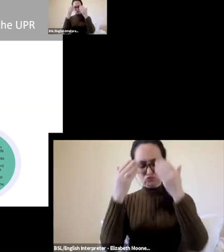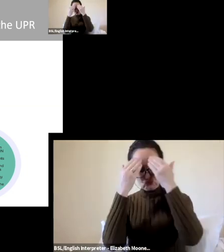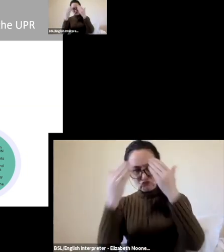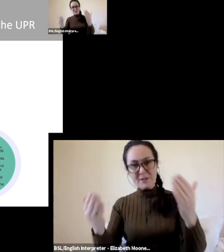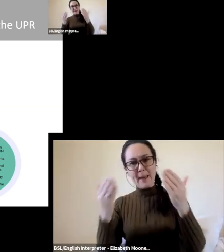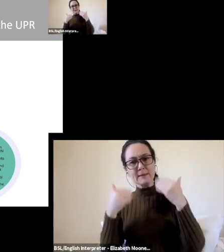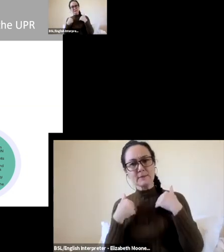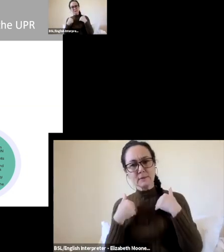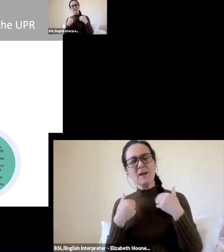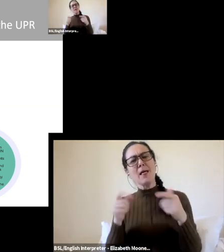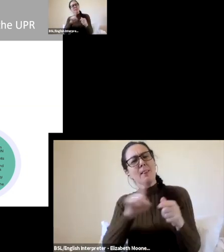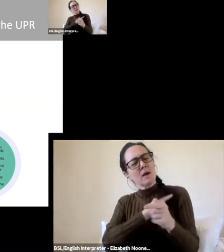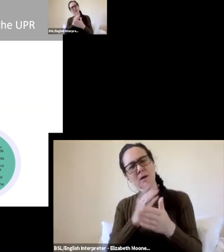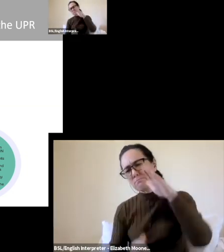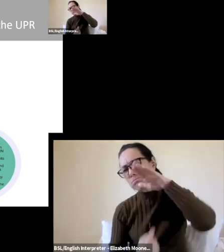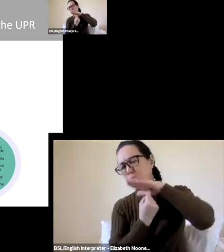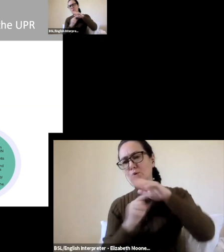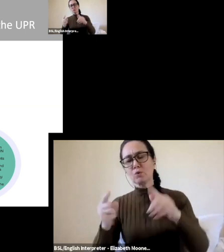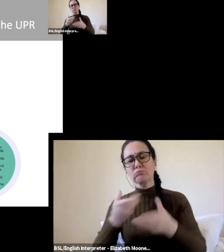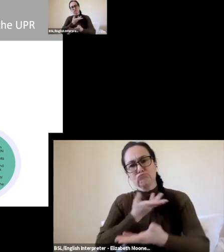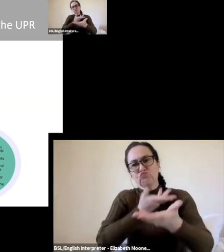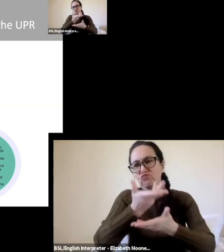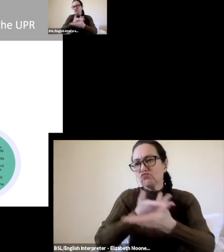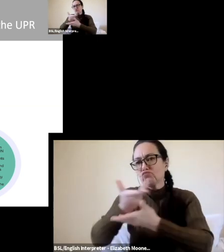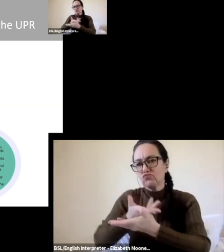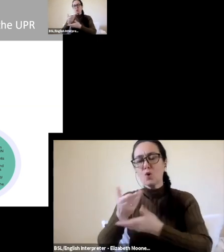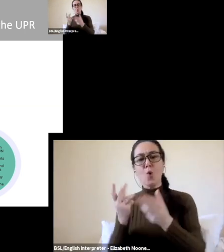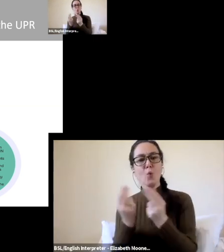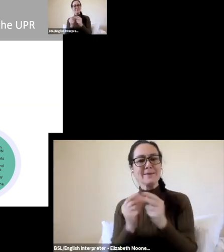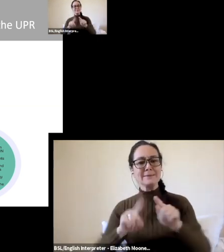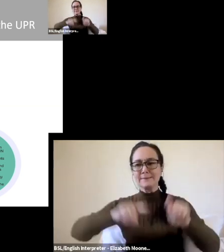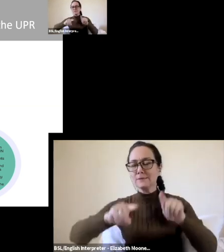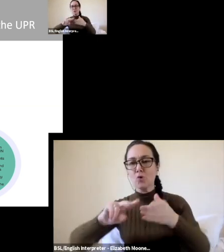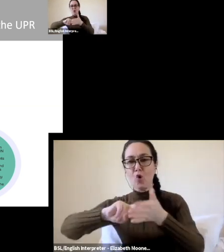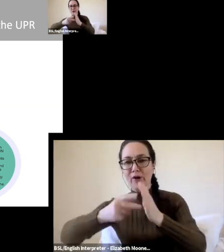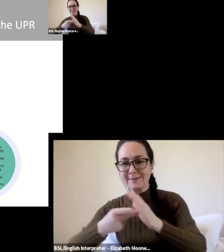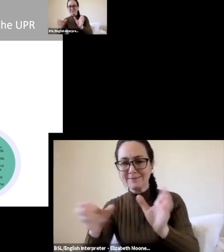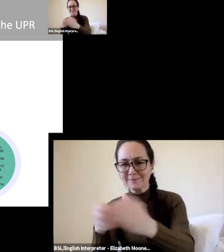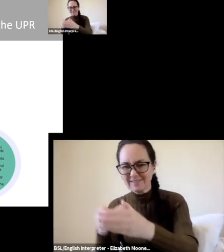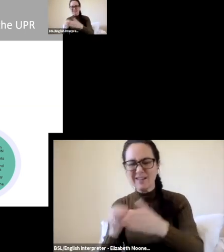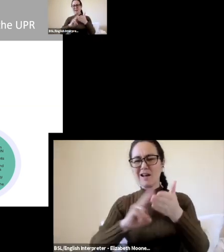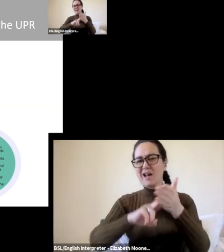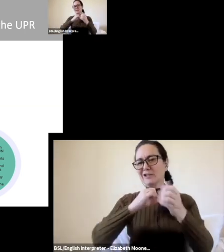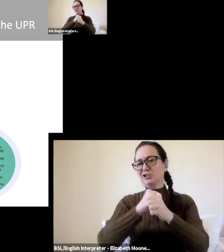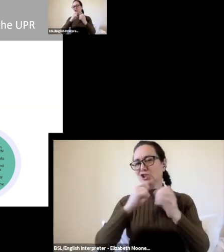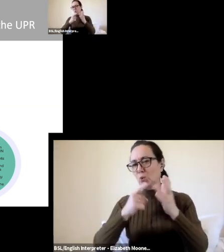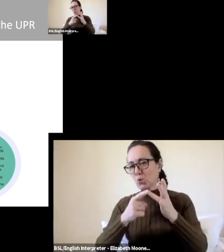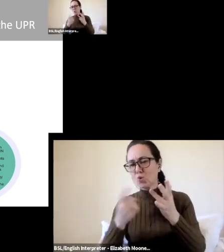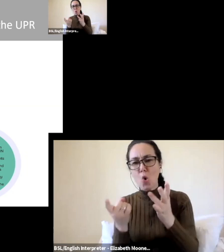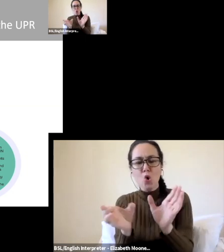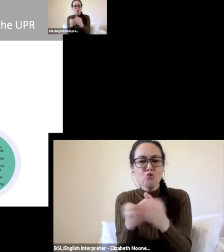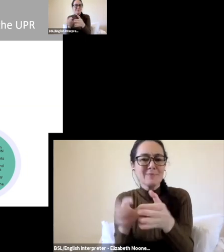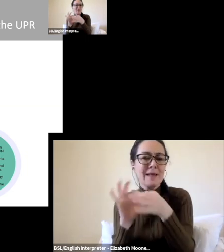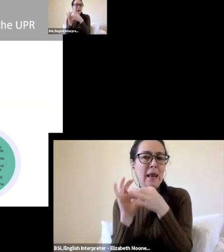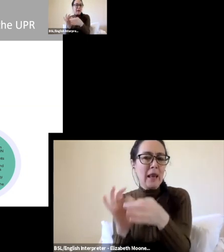have consultations among the different organizations, the different NGOs or groups that work in